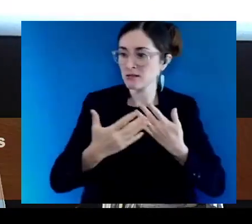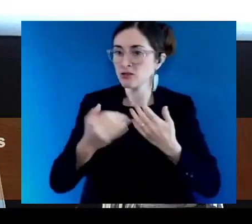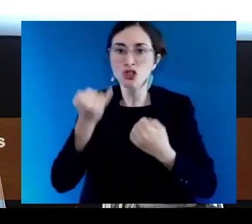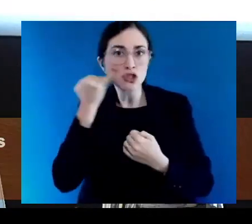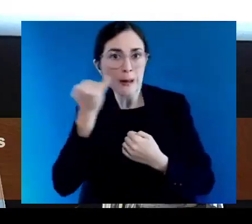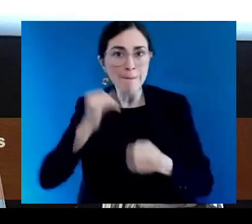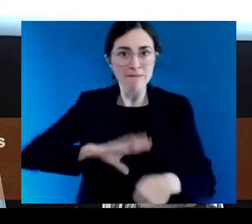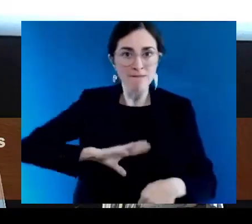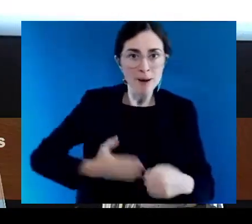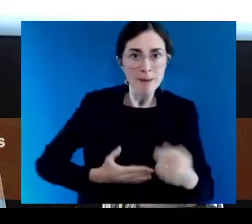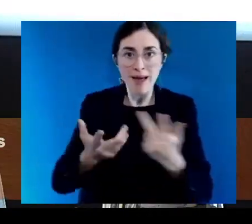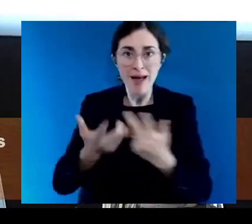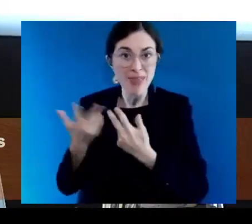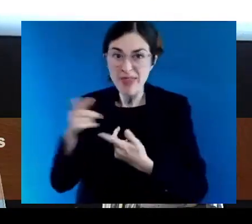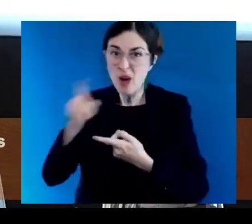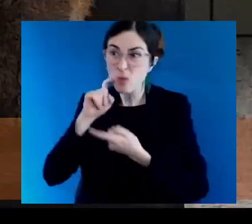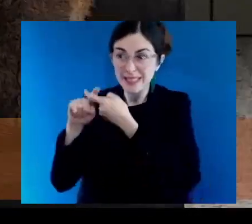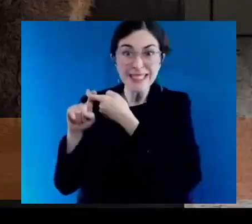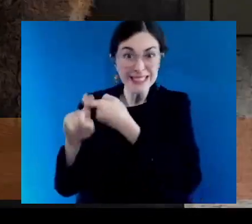with lands? Yes.